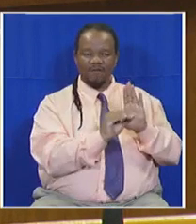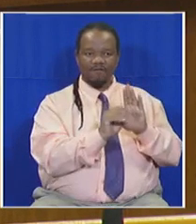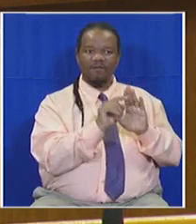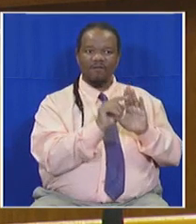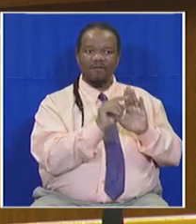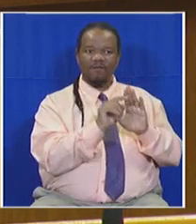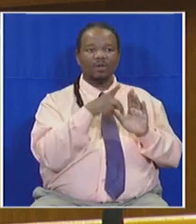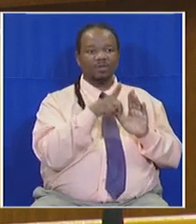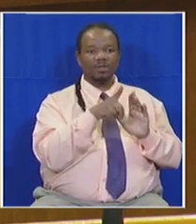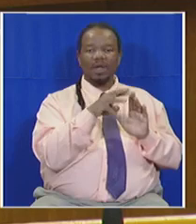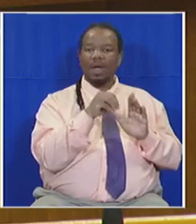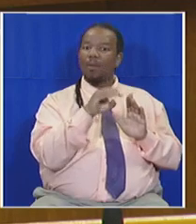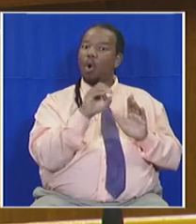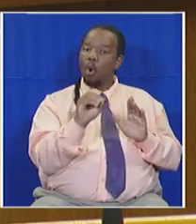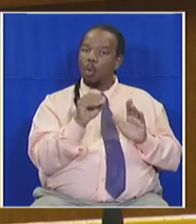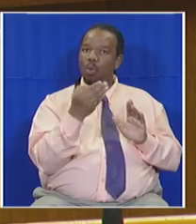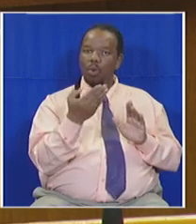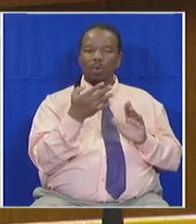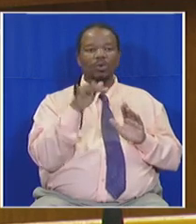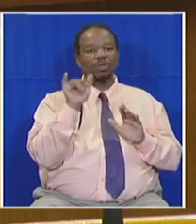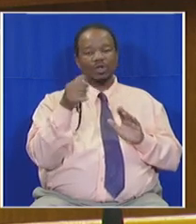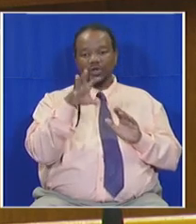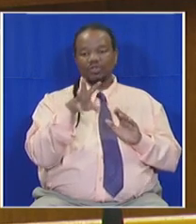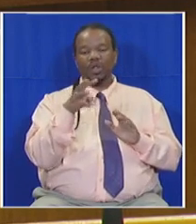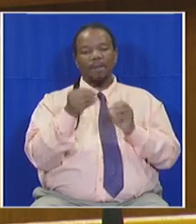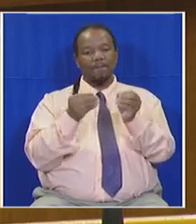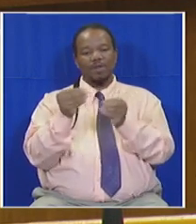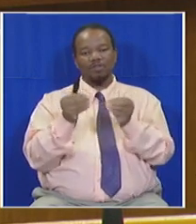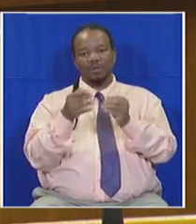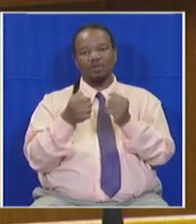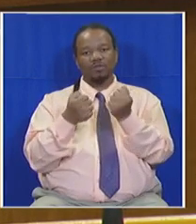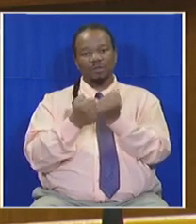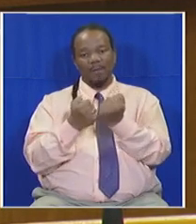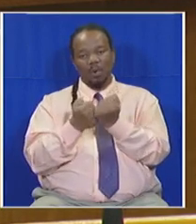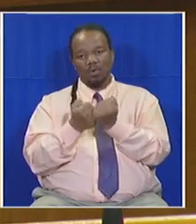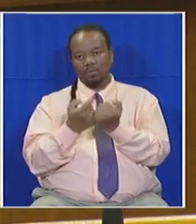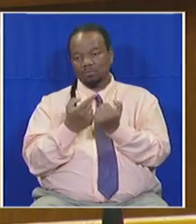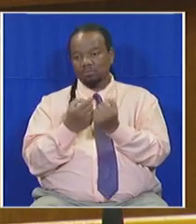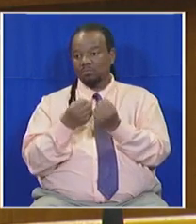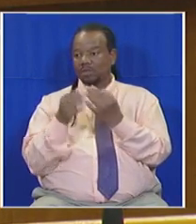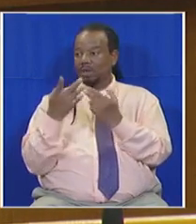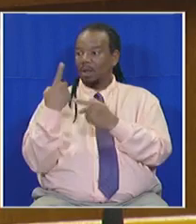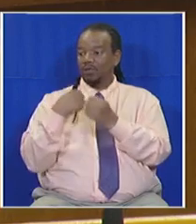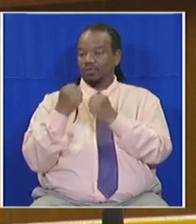PMO office is the regional management support contracts that was started in the last financial year.